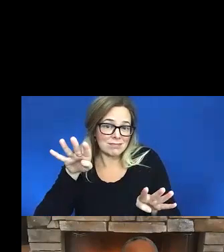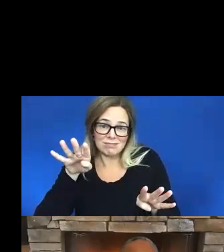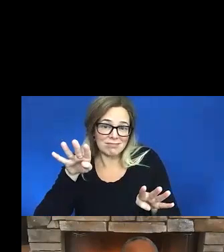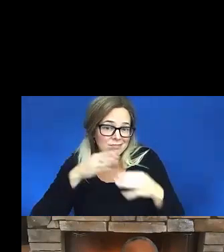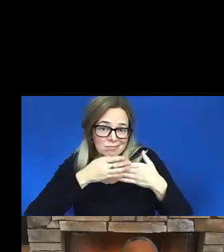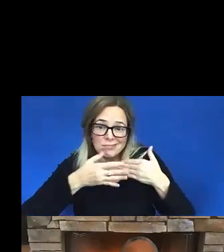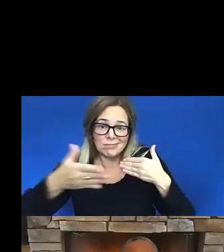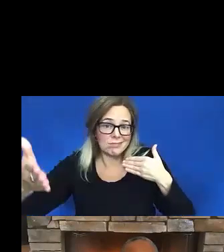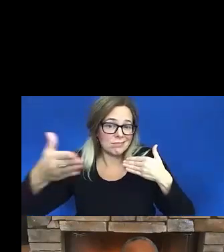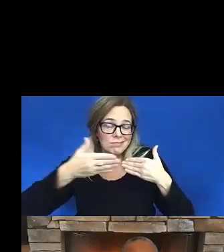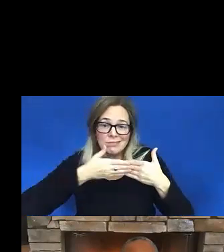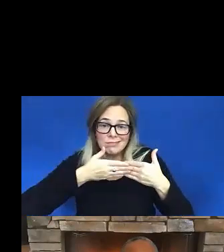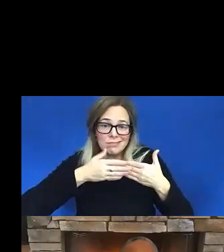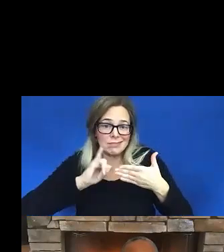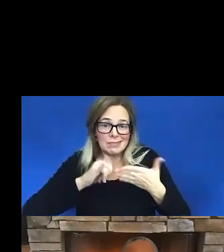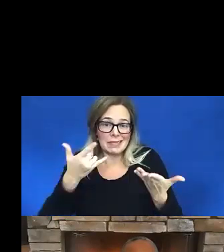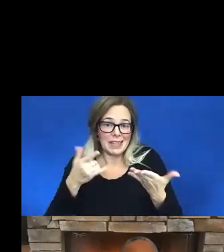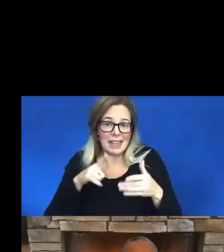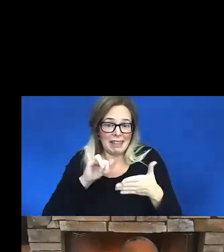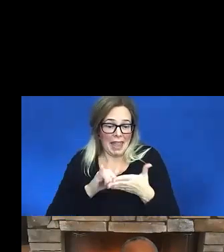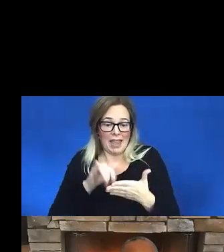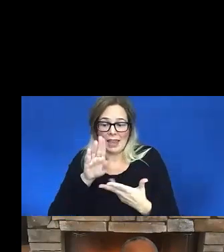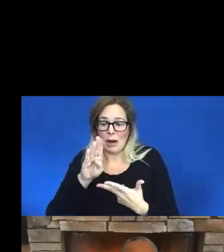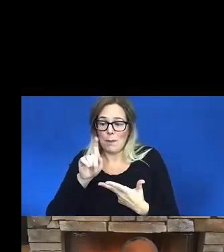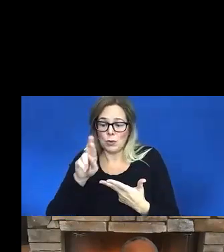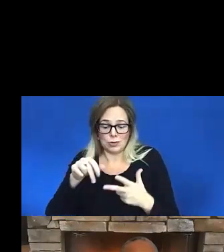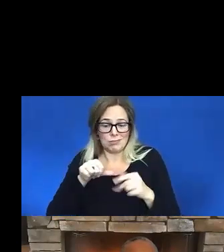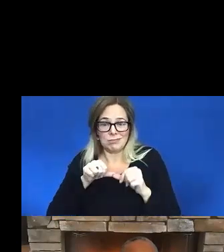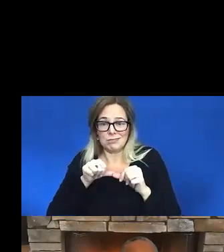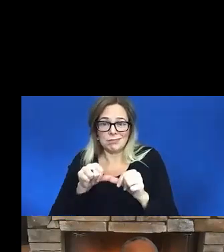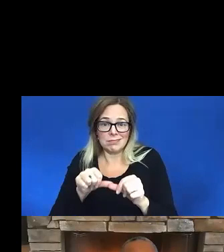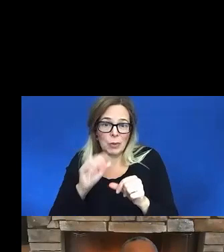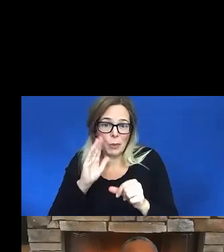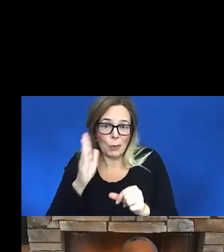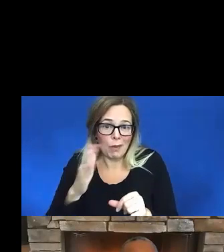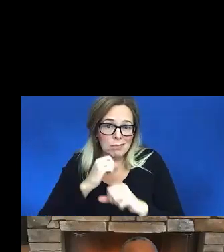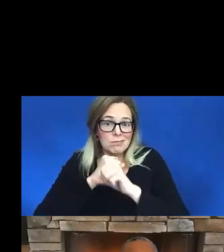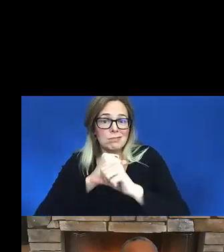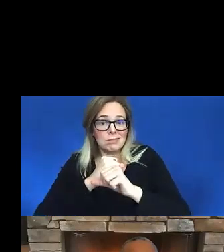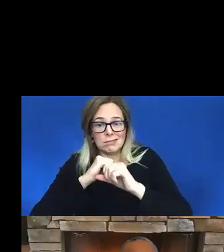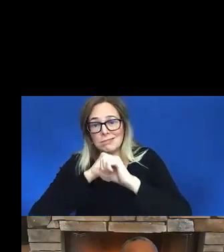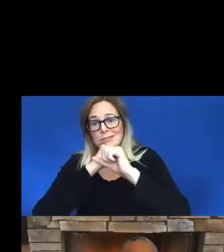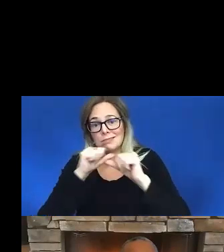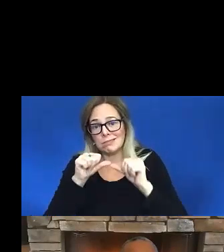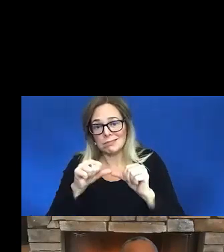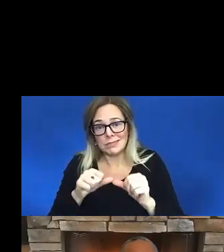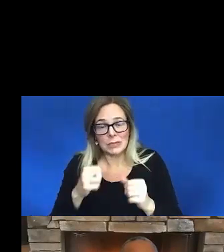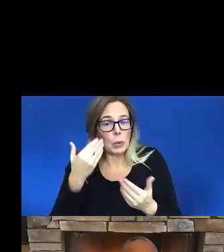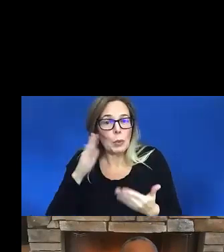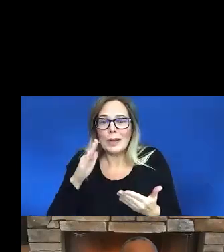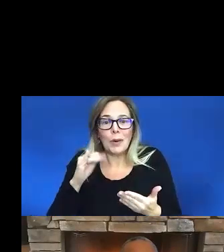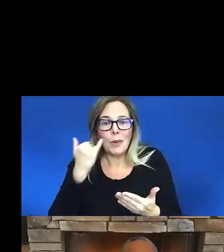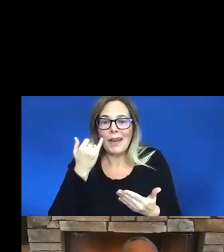booster dose and or what types of modifications or variants we might see of COVID